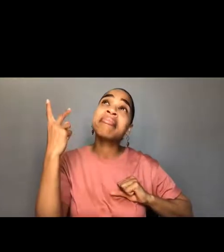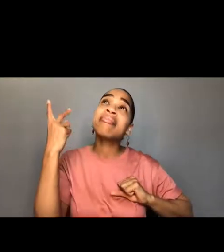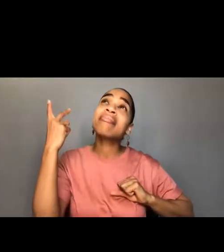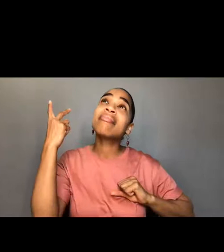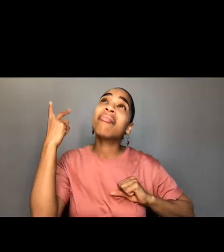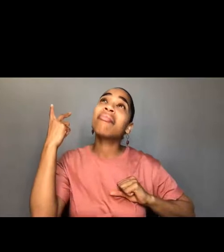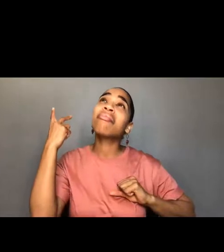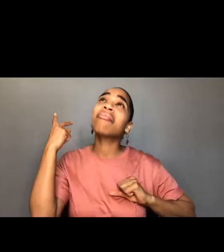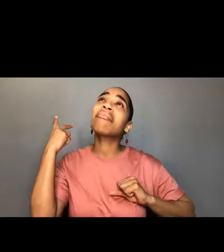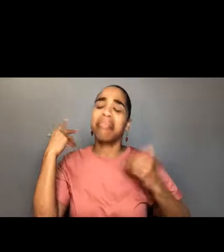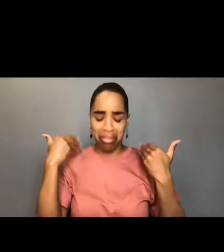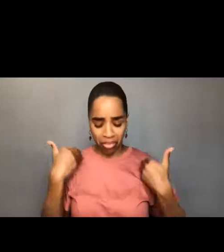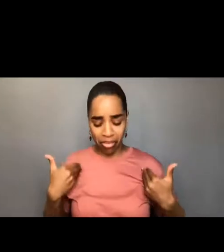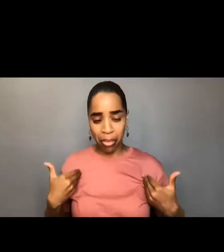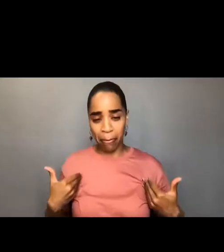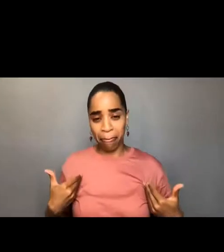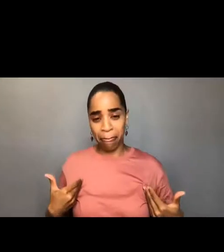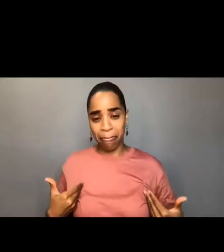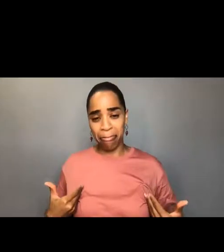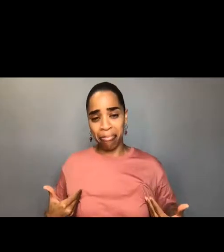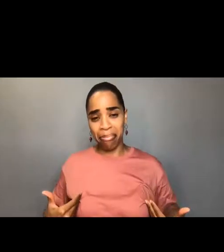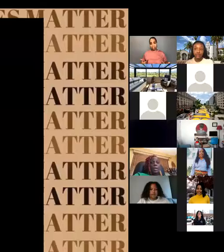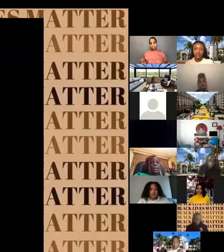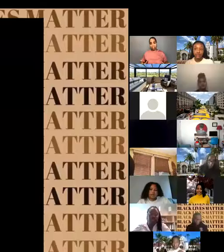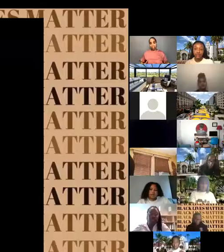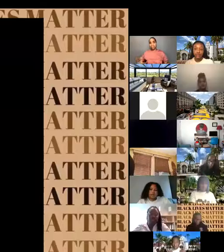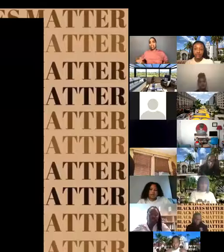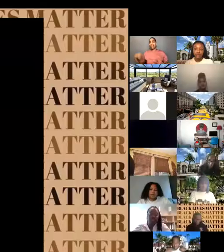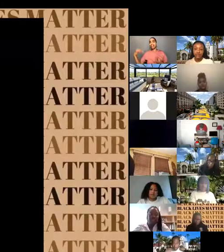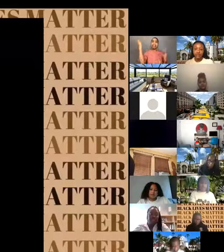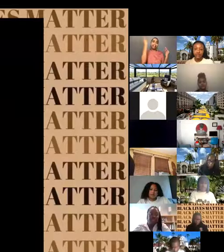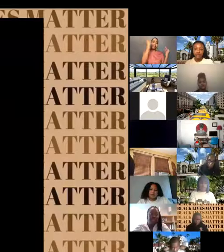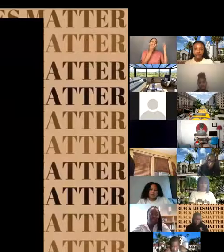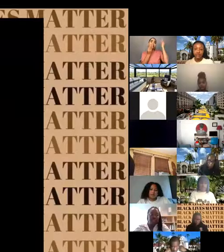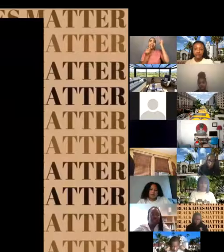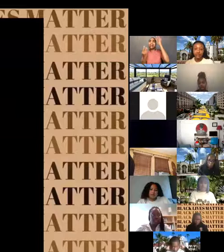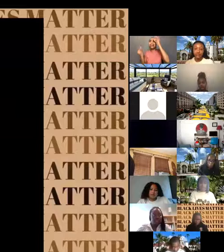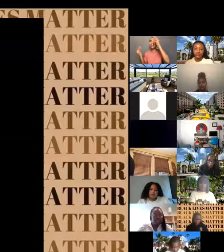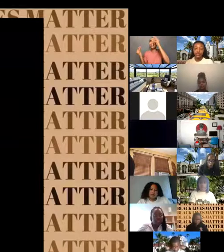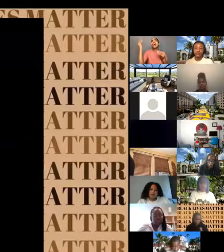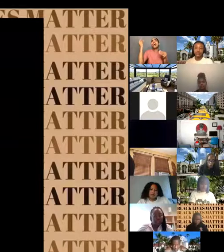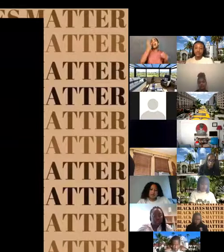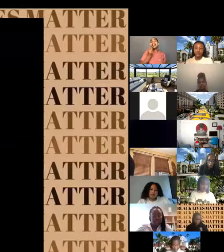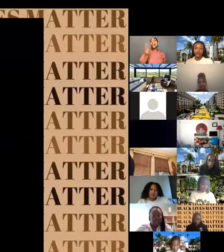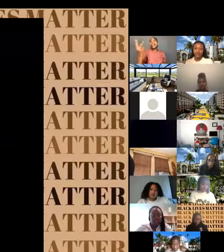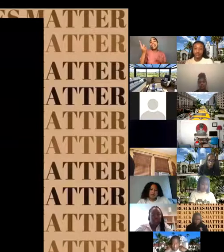anniversary. Oh, I remember every time.